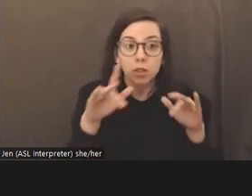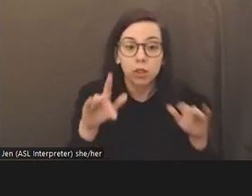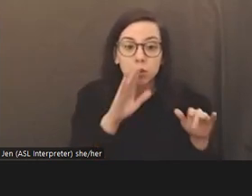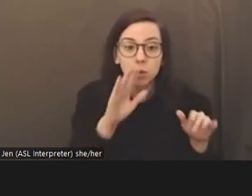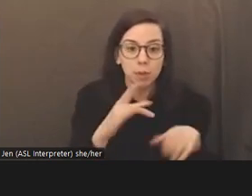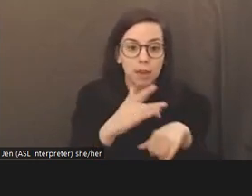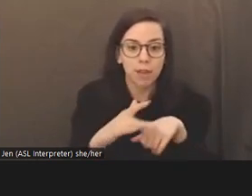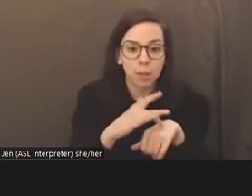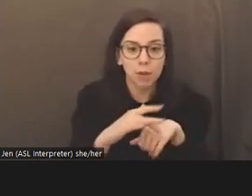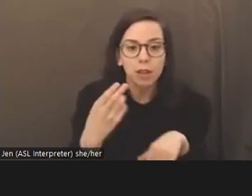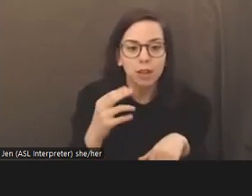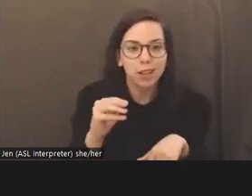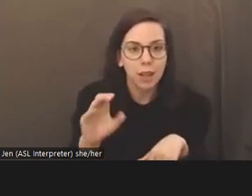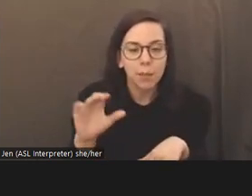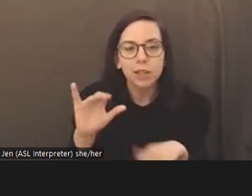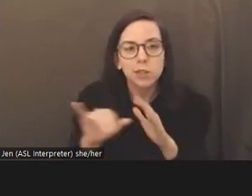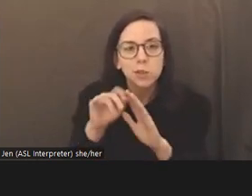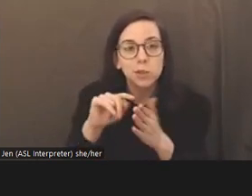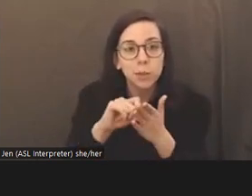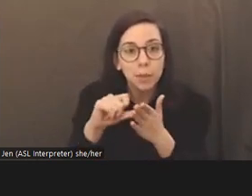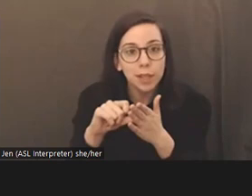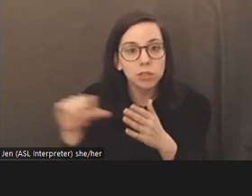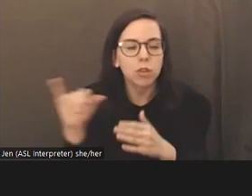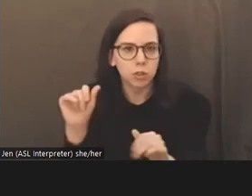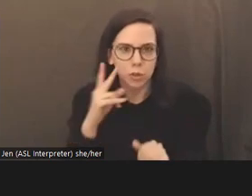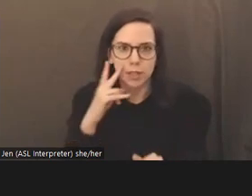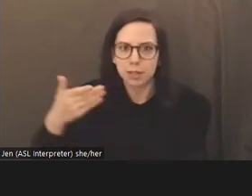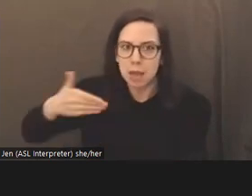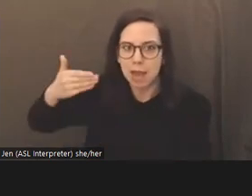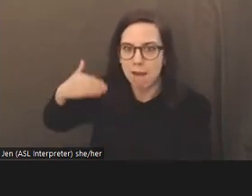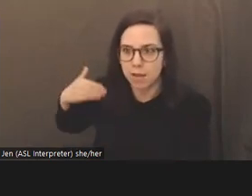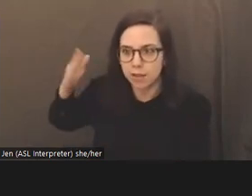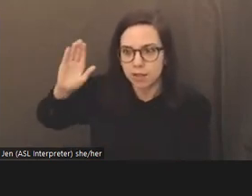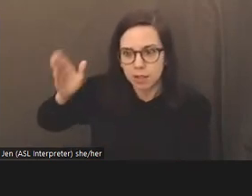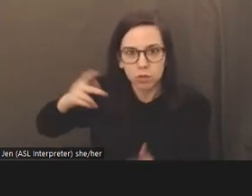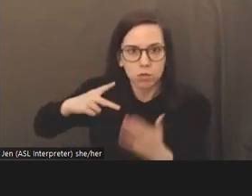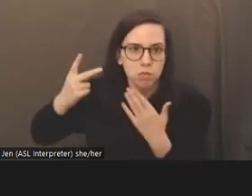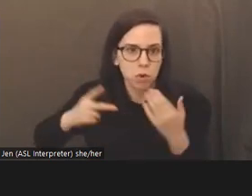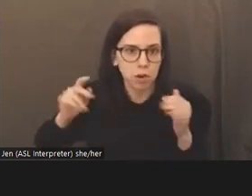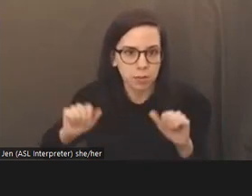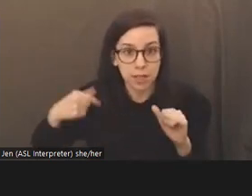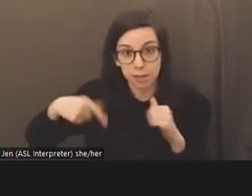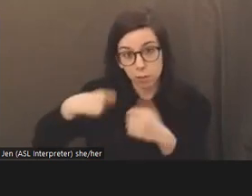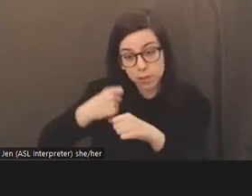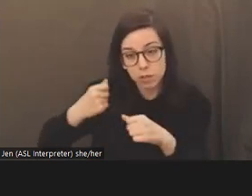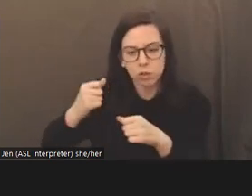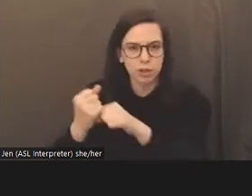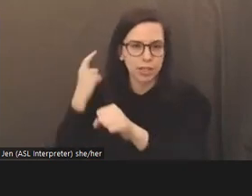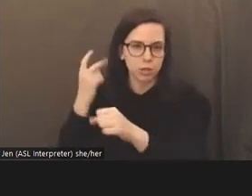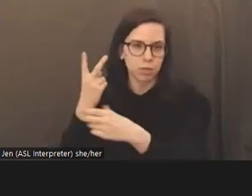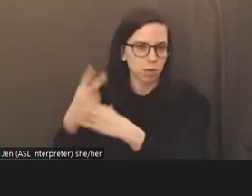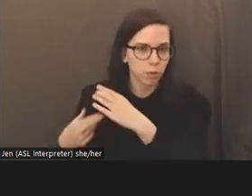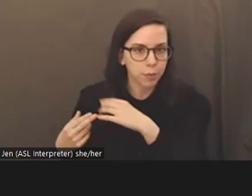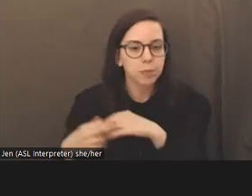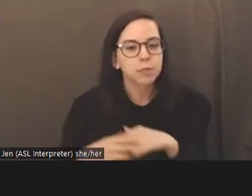YouTube page. And there you can check out past lectures and programs from this year and last. Also,